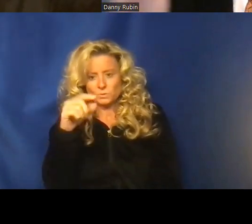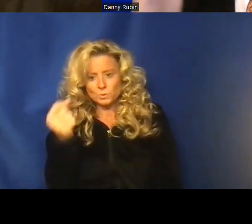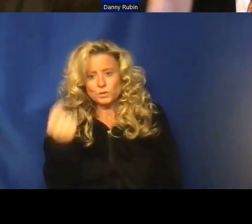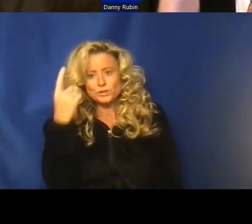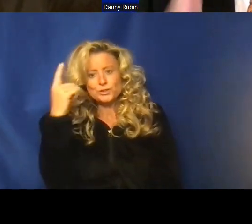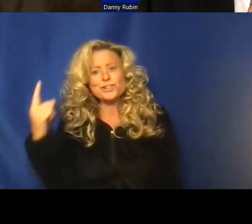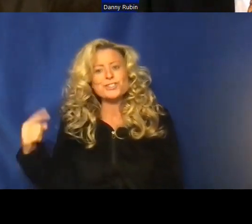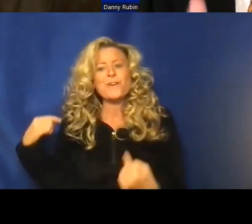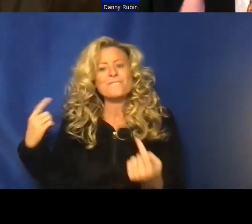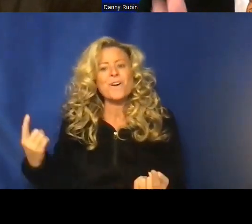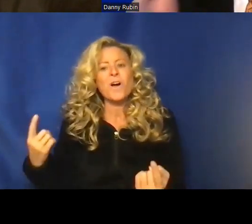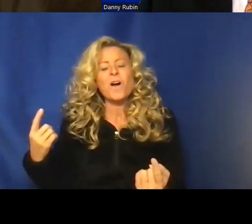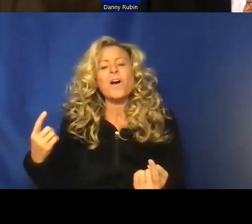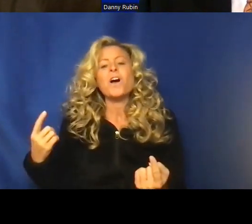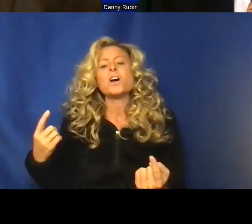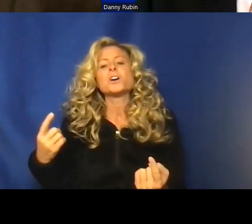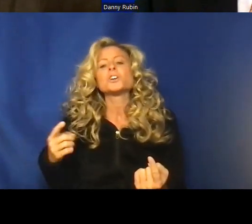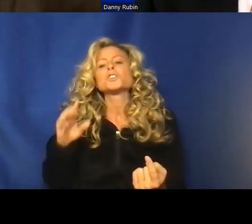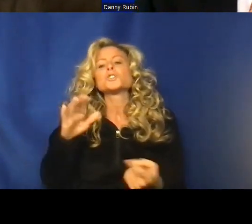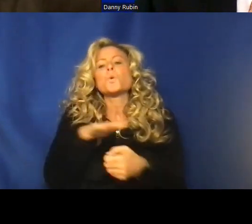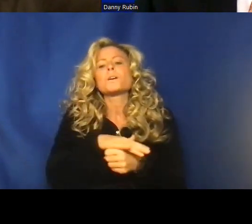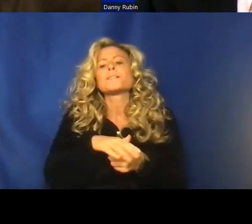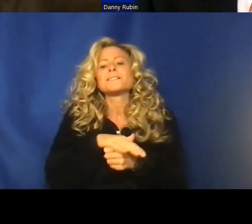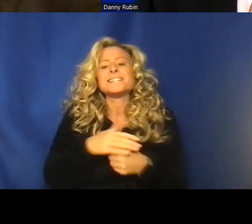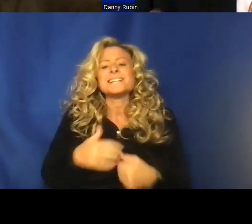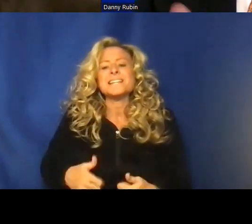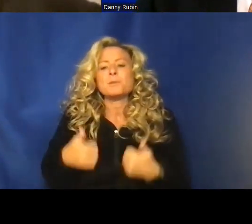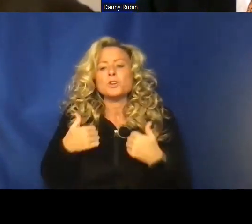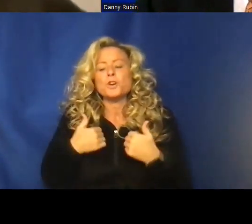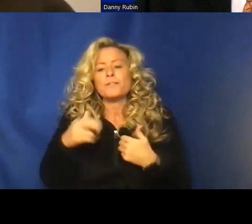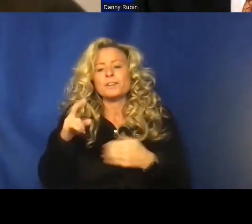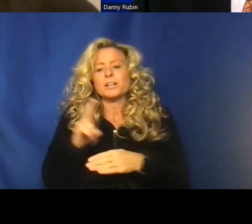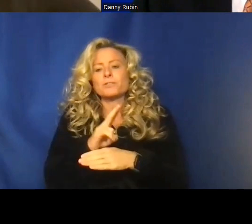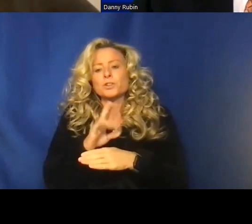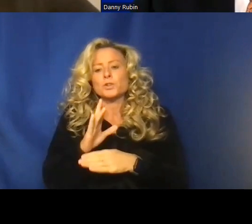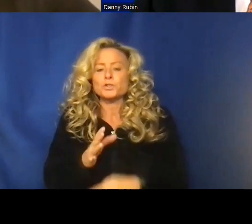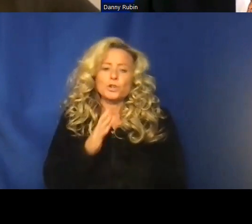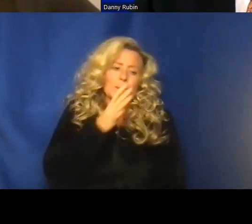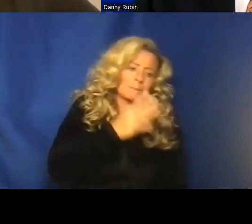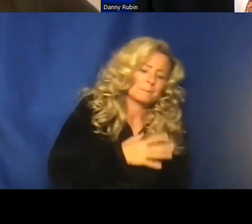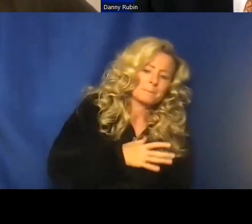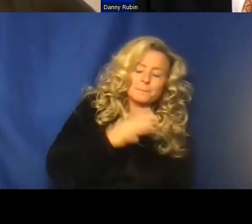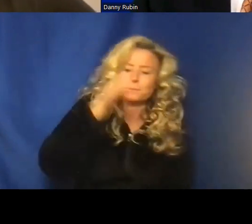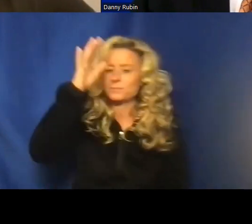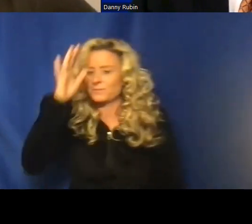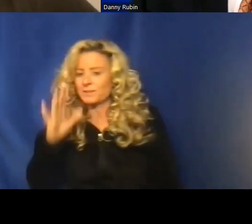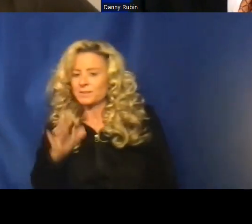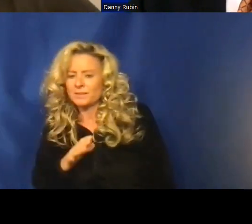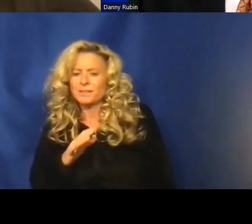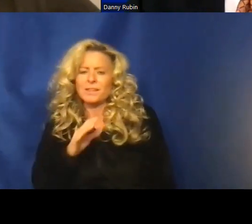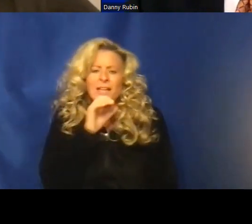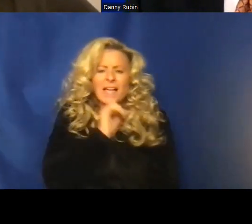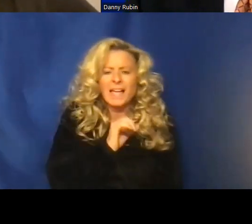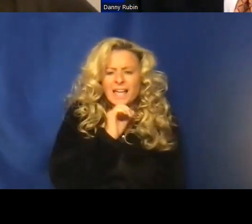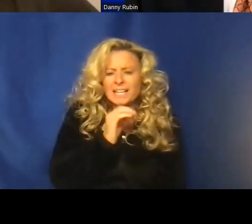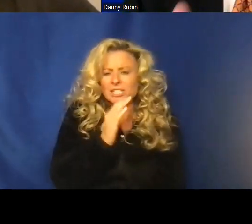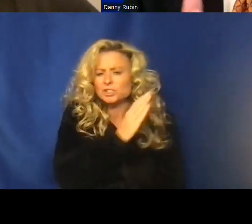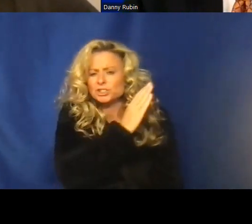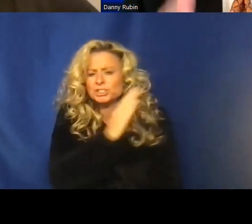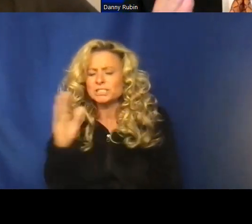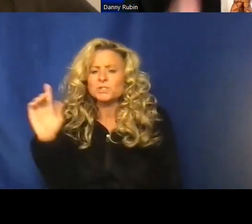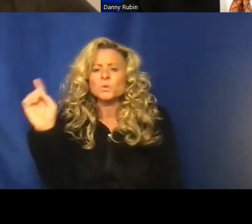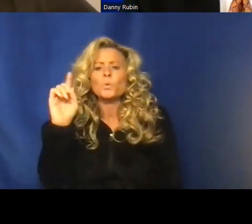far, what is the demographic of your user? Male, female, ages, where they are in the